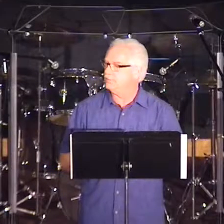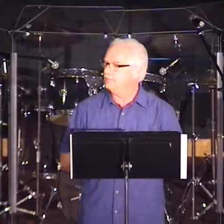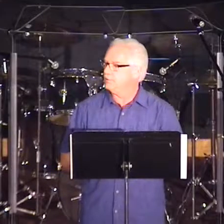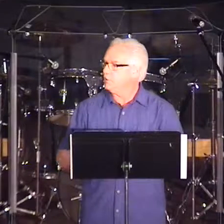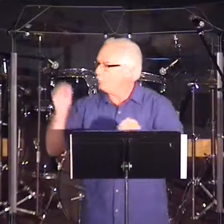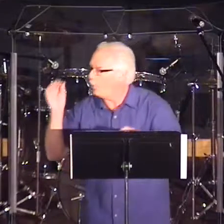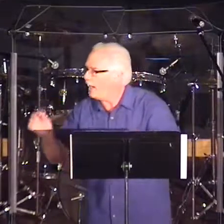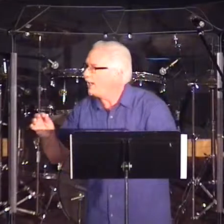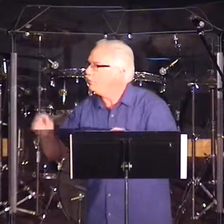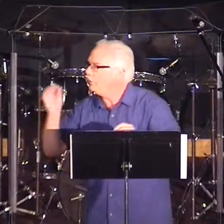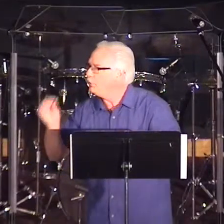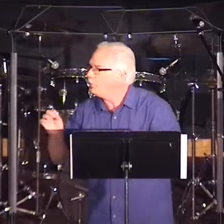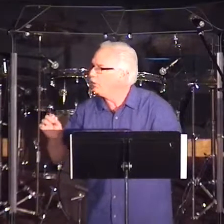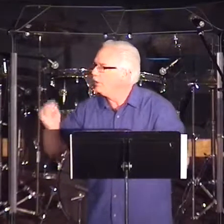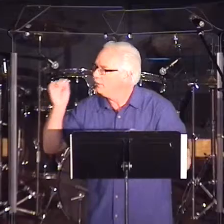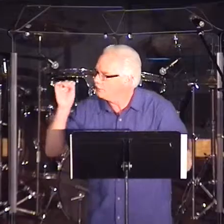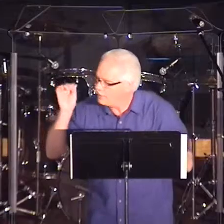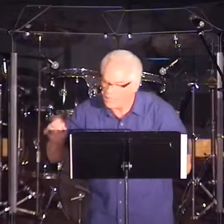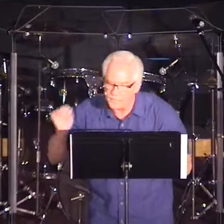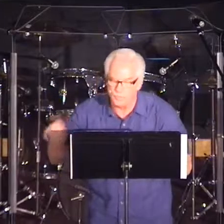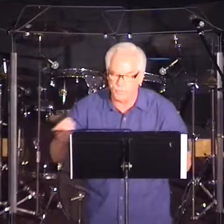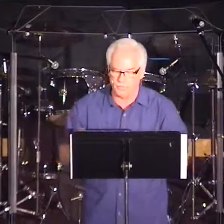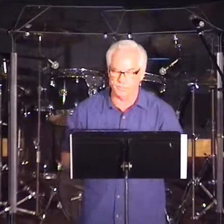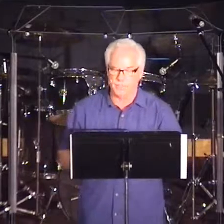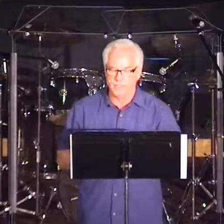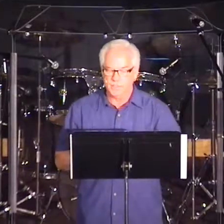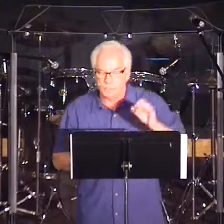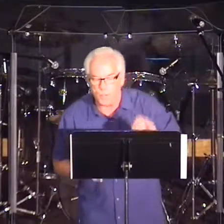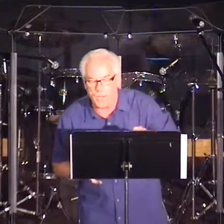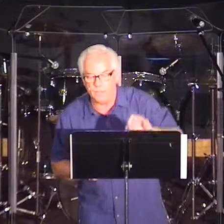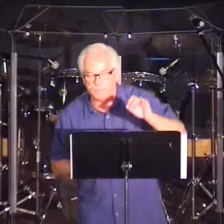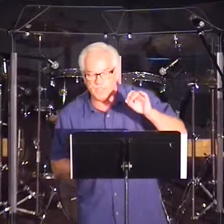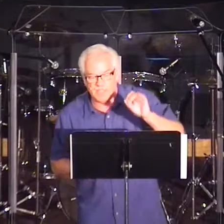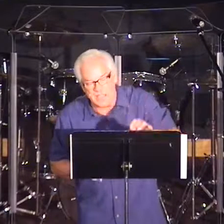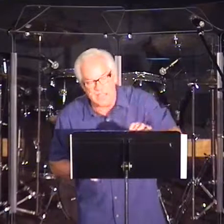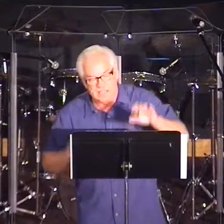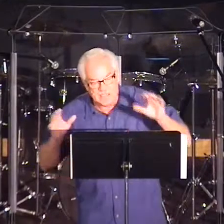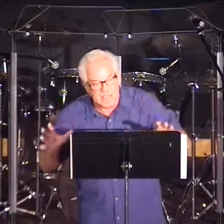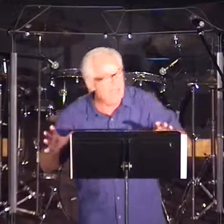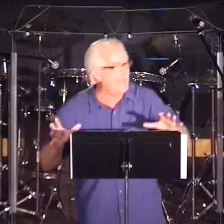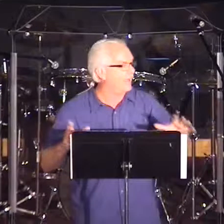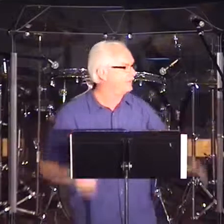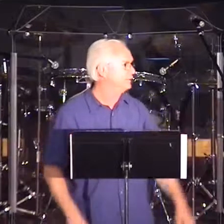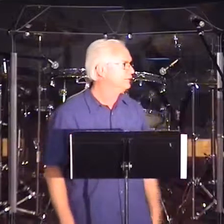message. That pride will ignore God's word. That pride will say,